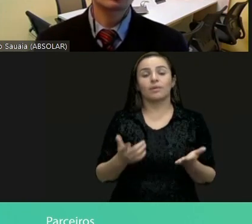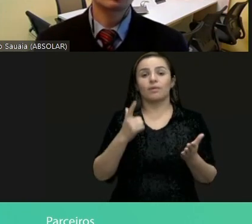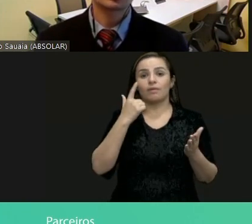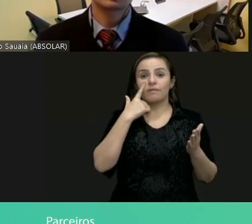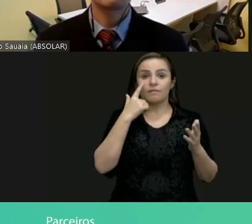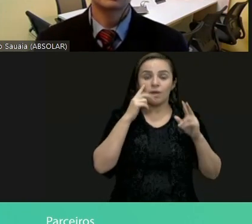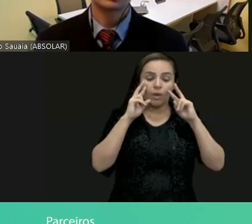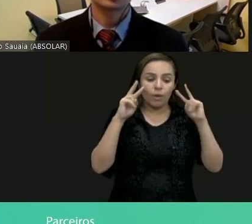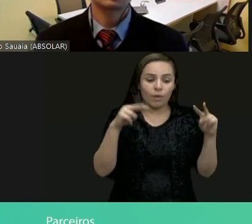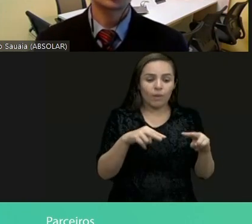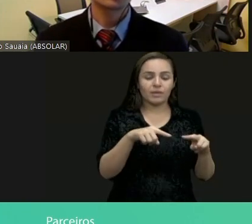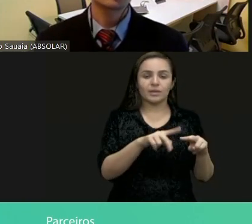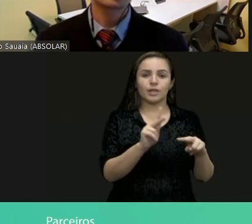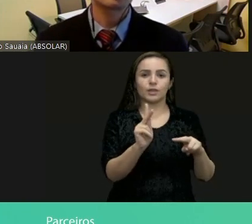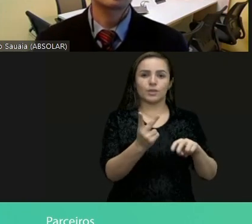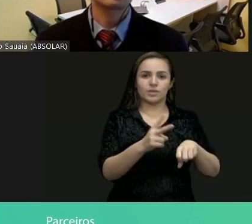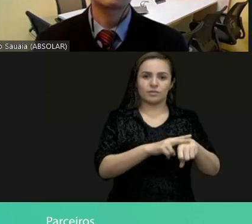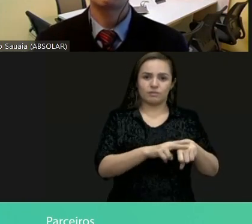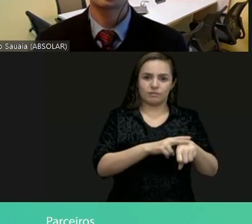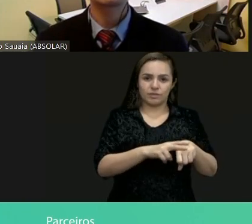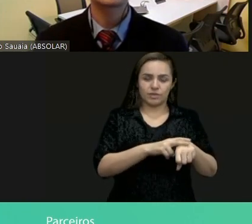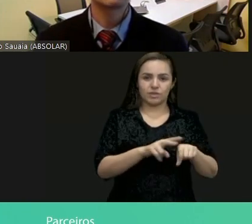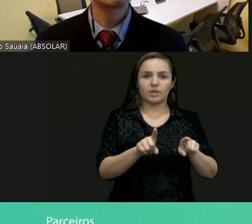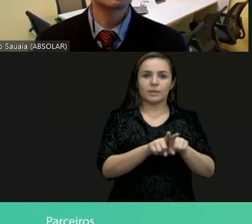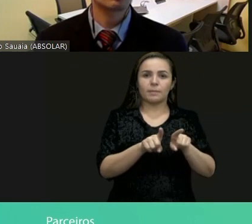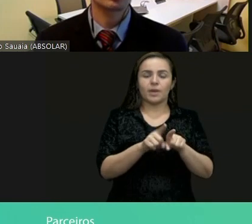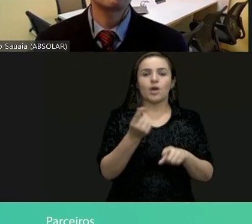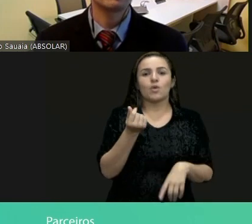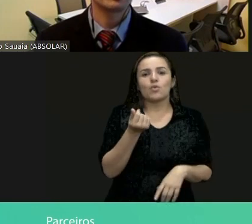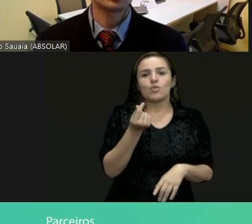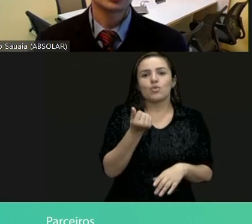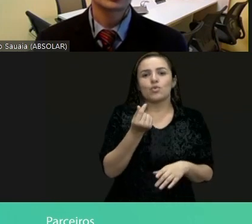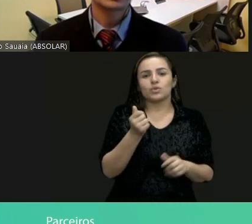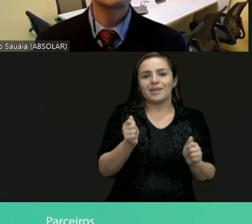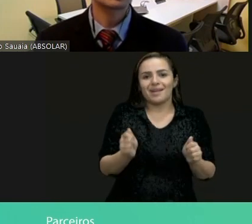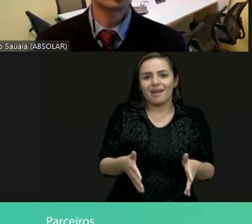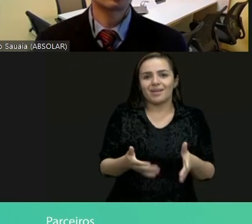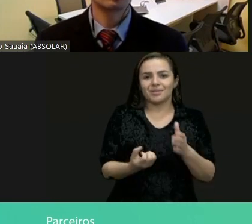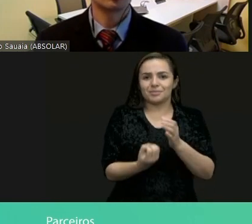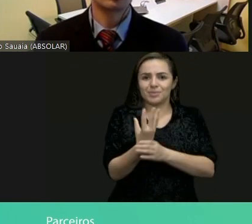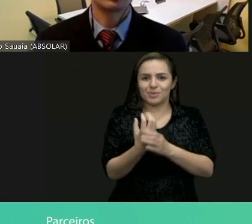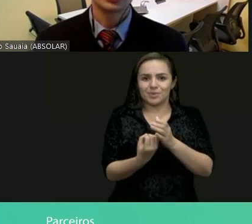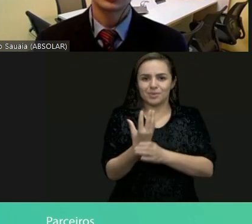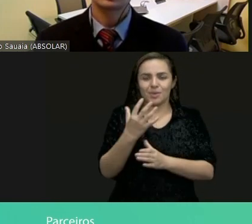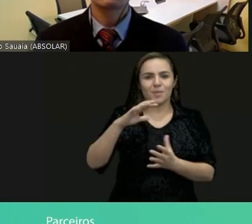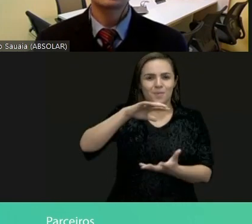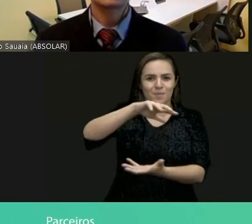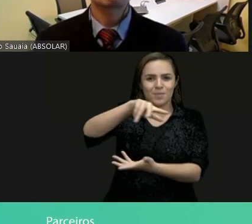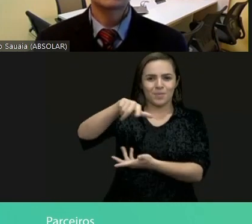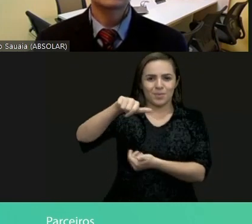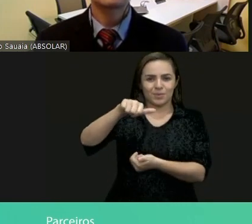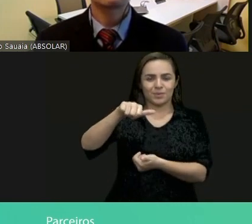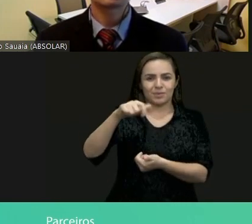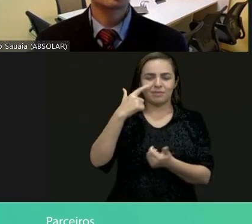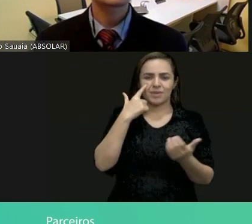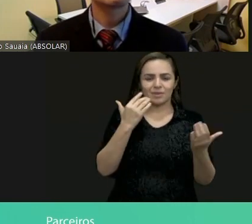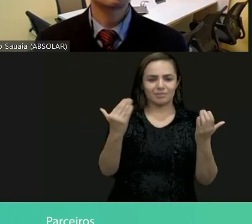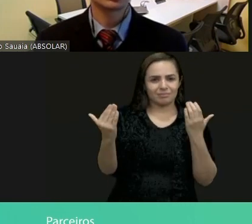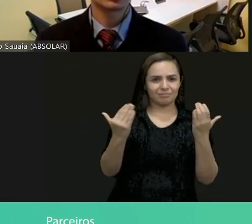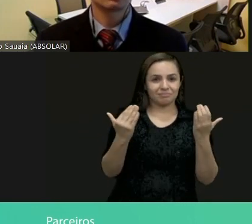look specifically at green hydrogen and production costs of green hydrogen around the